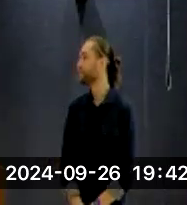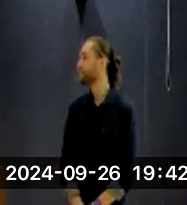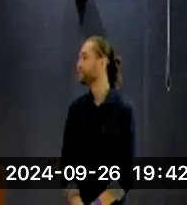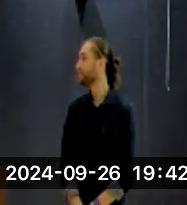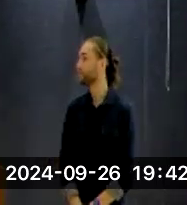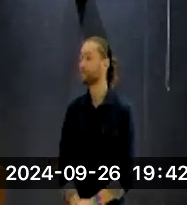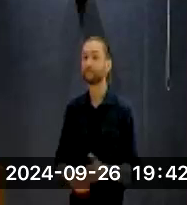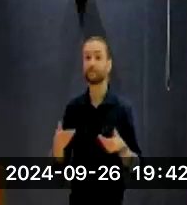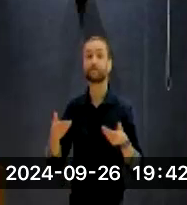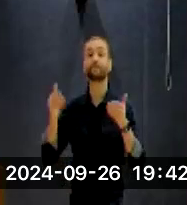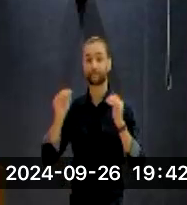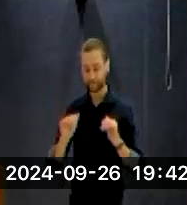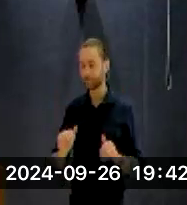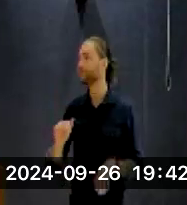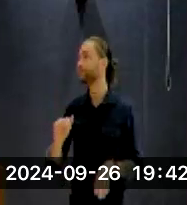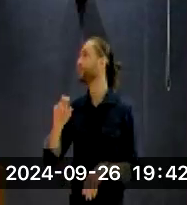Natalie?